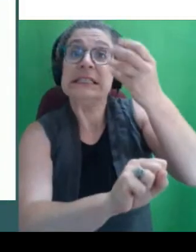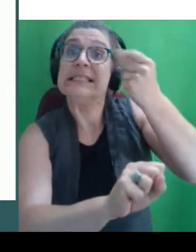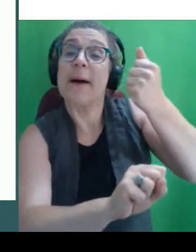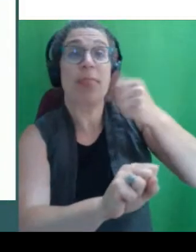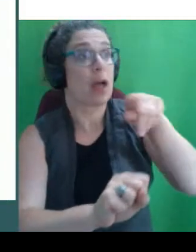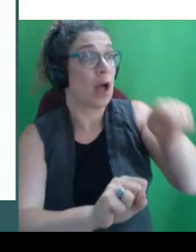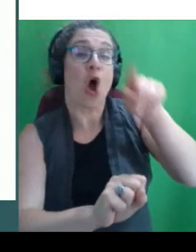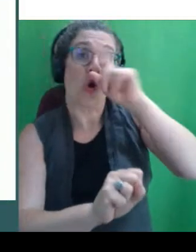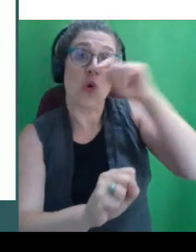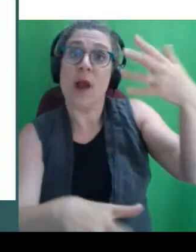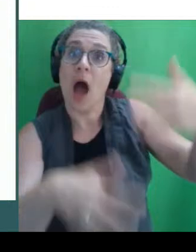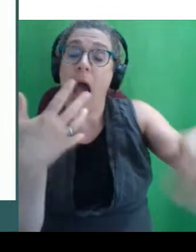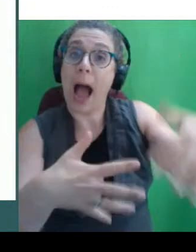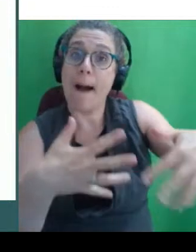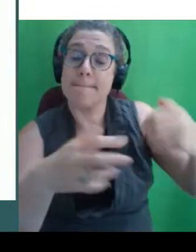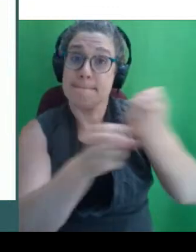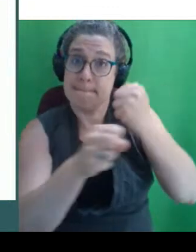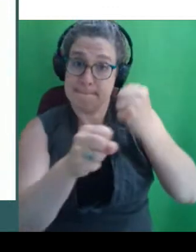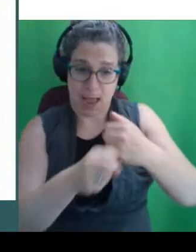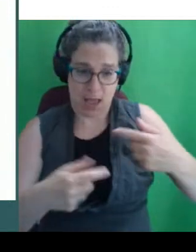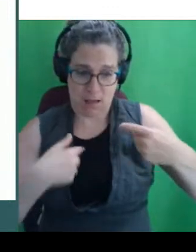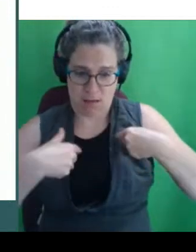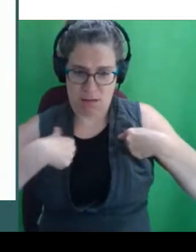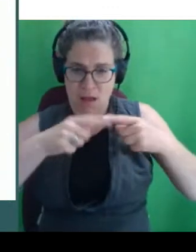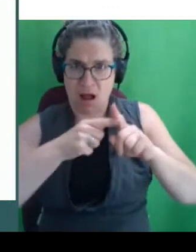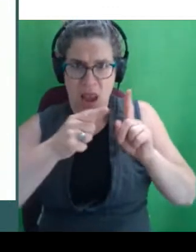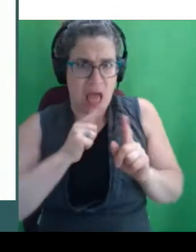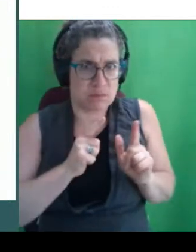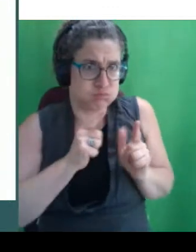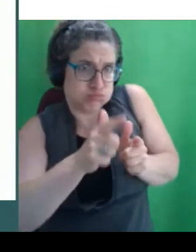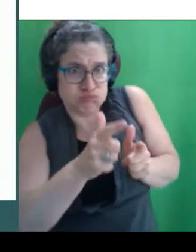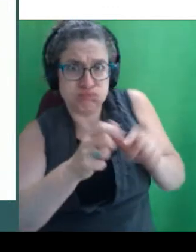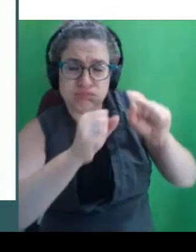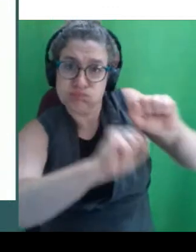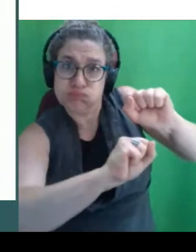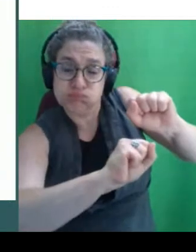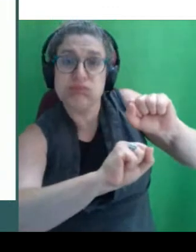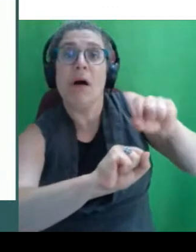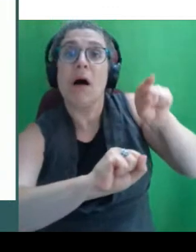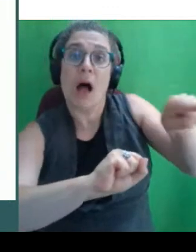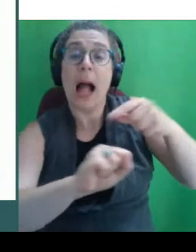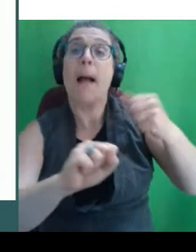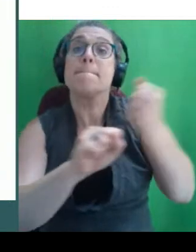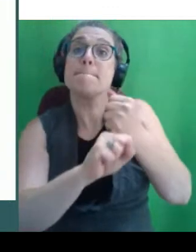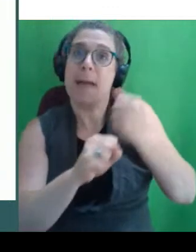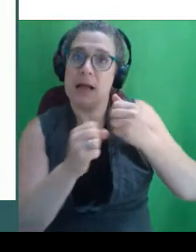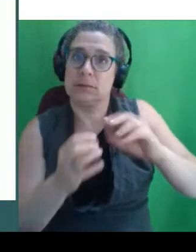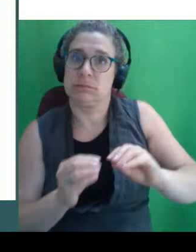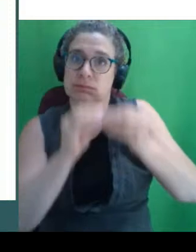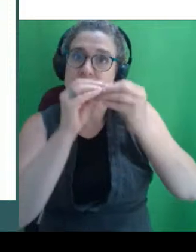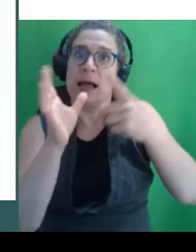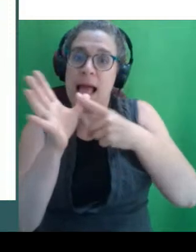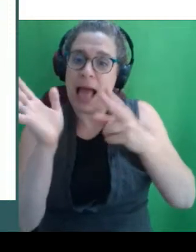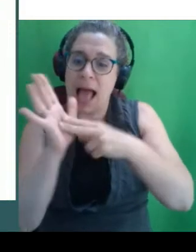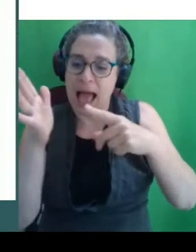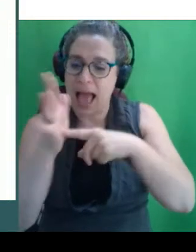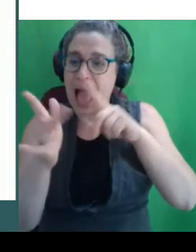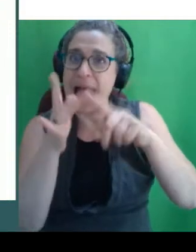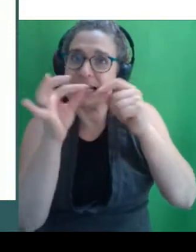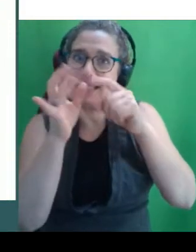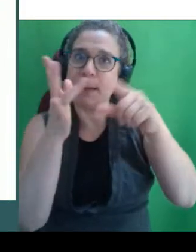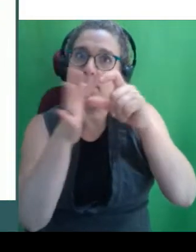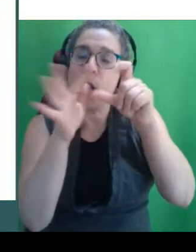that defense system and it starts to make antibodies to fight it. Now, when it's something that's